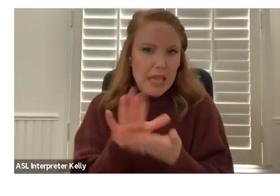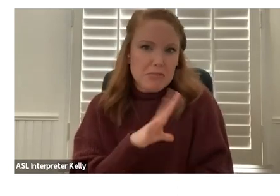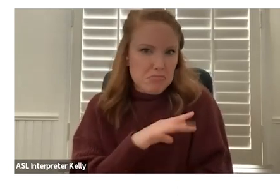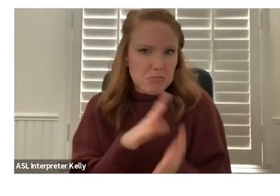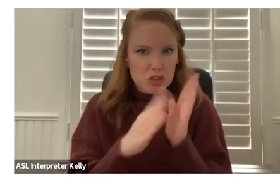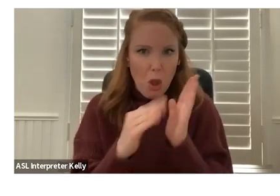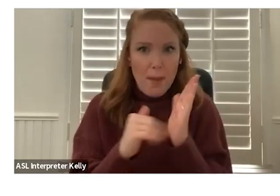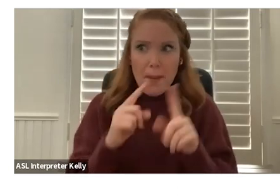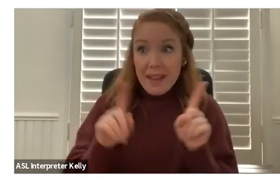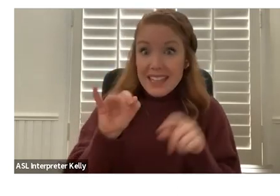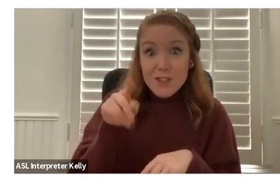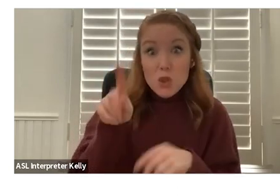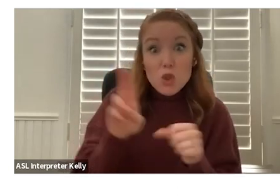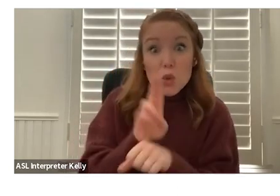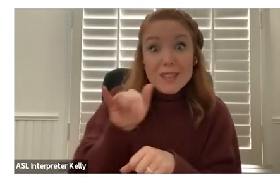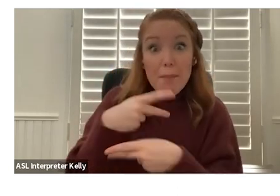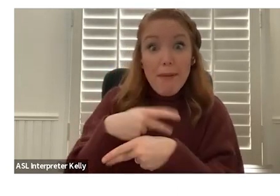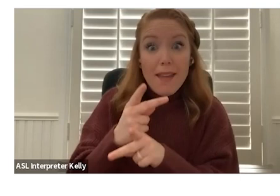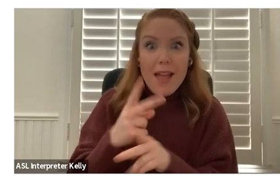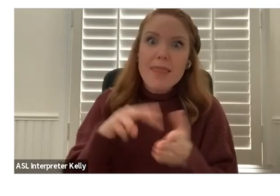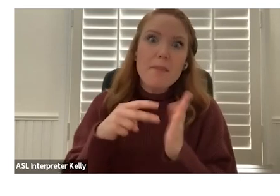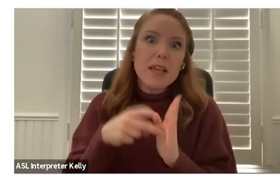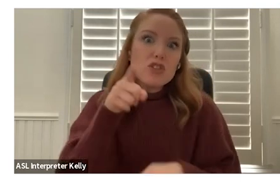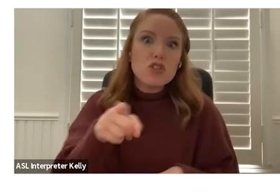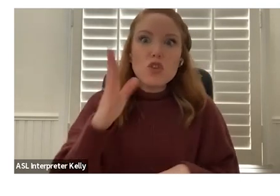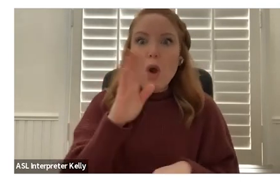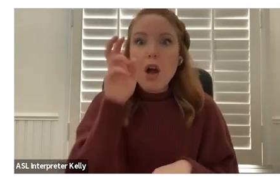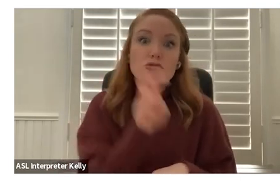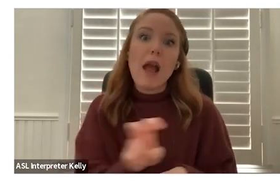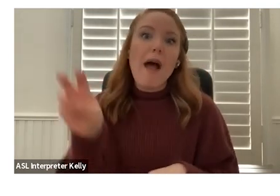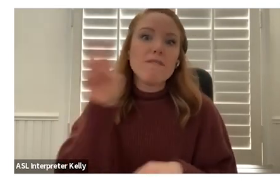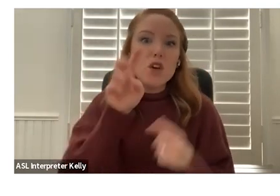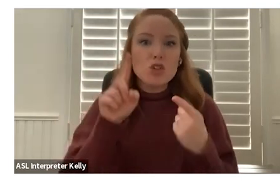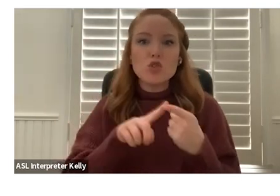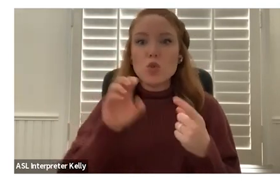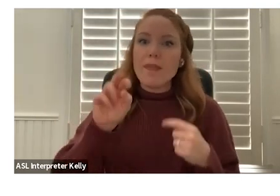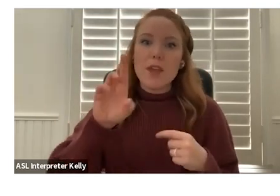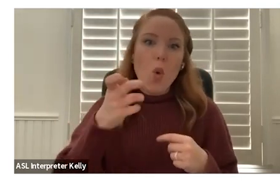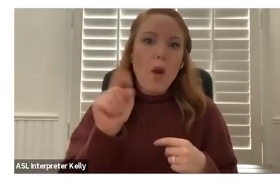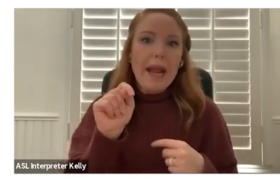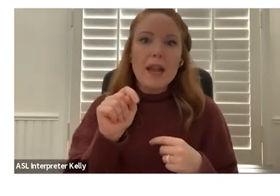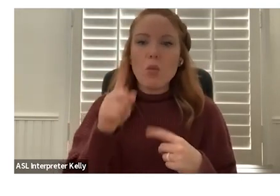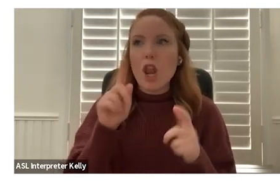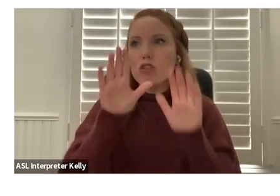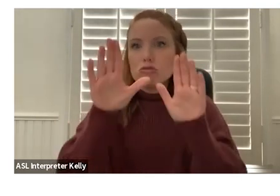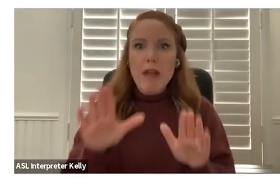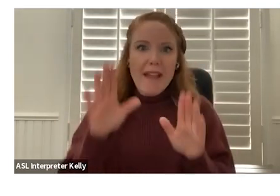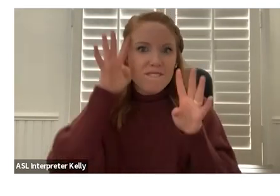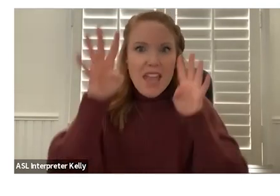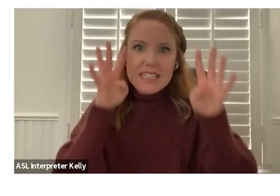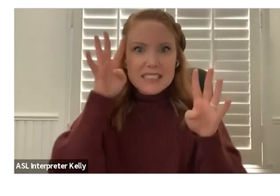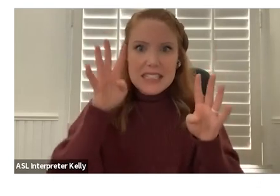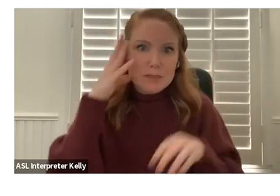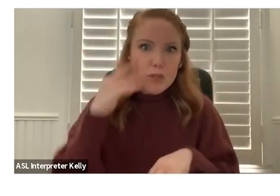many centuries in Europe, there was an obsession with consuming corpses or corpse